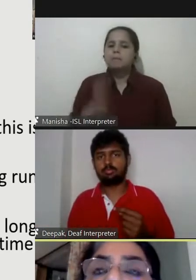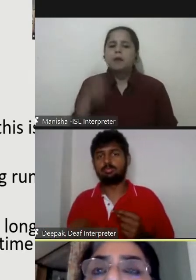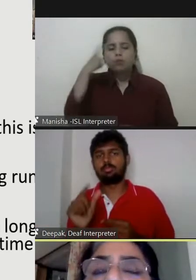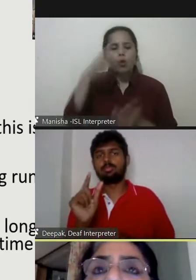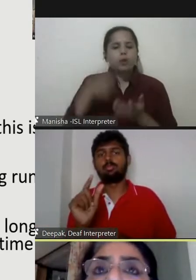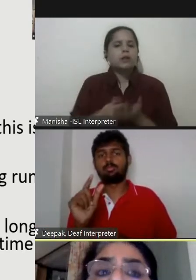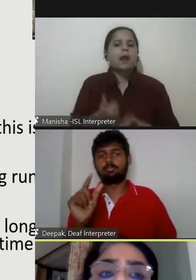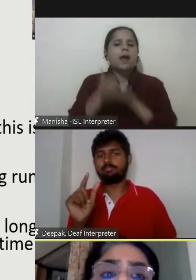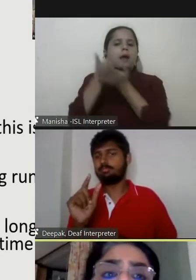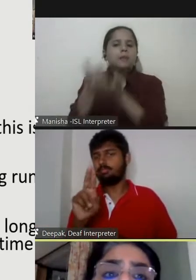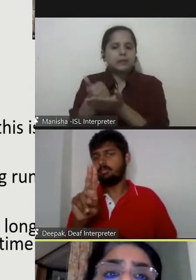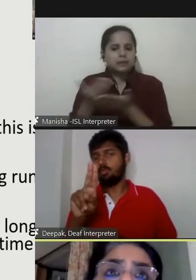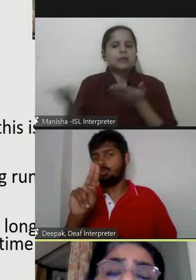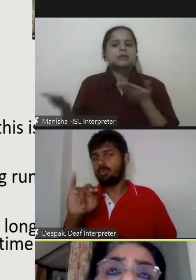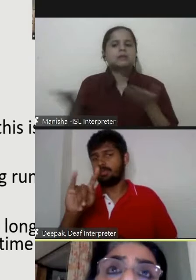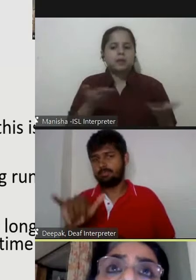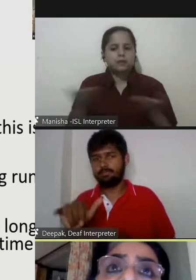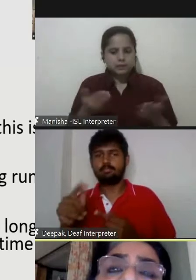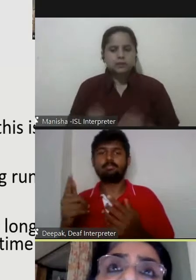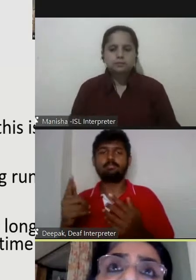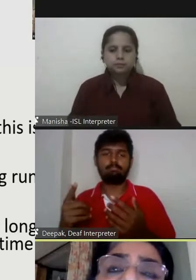where